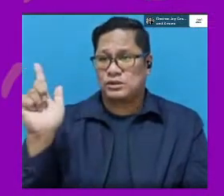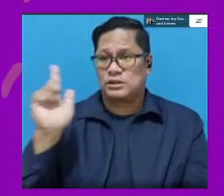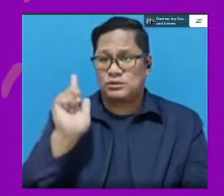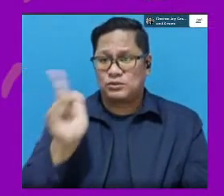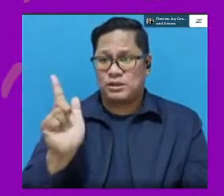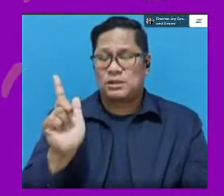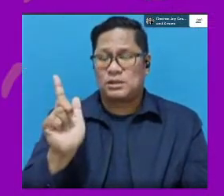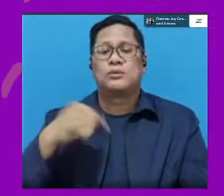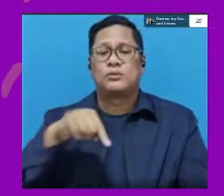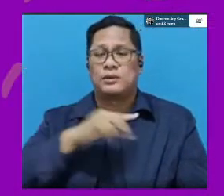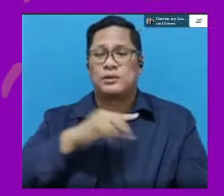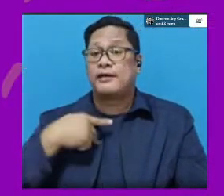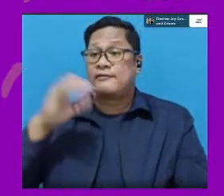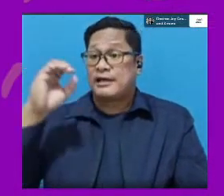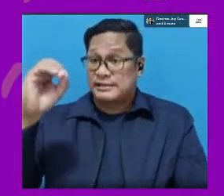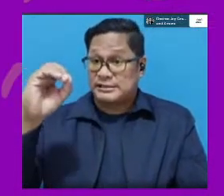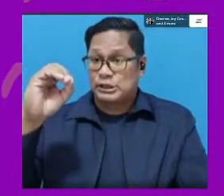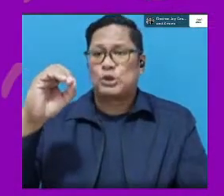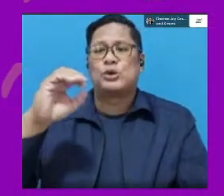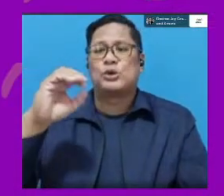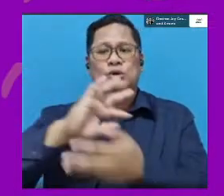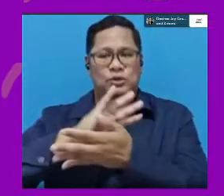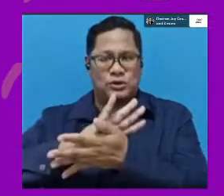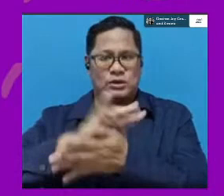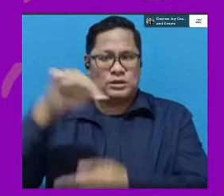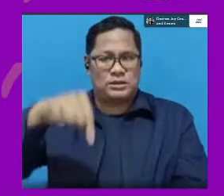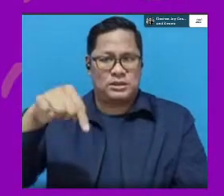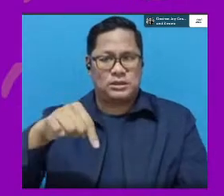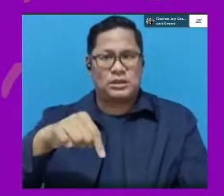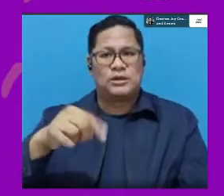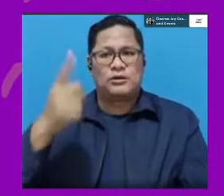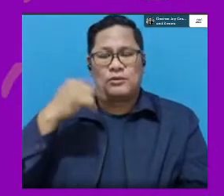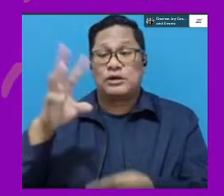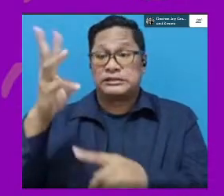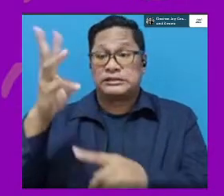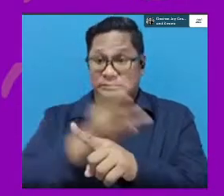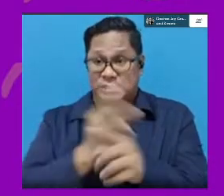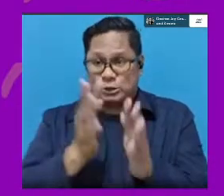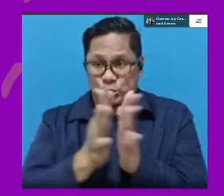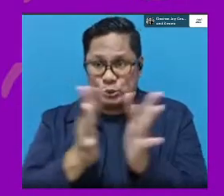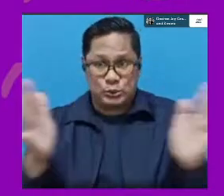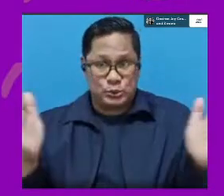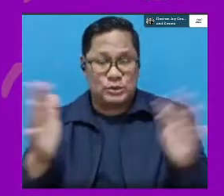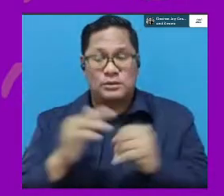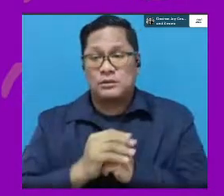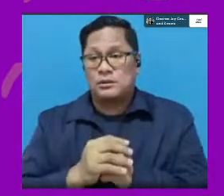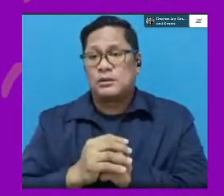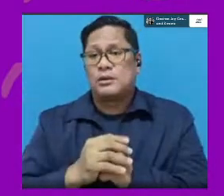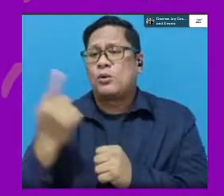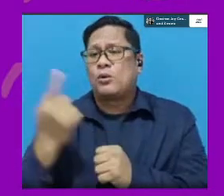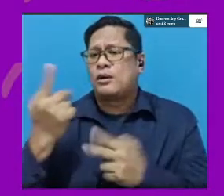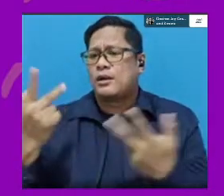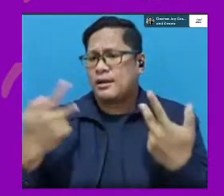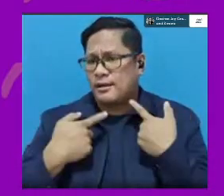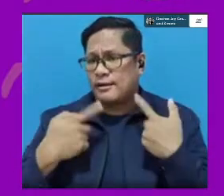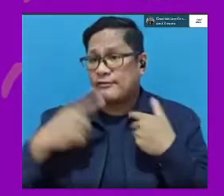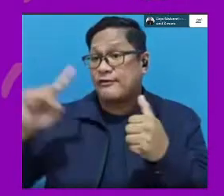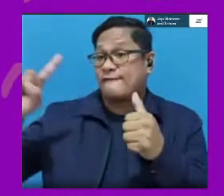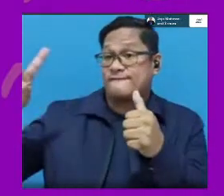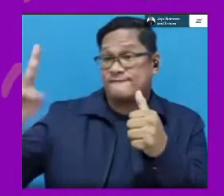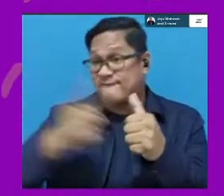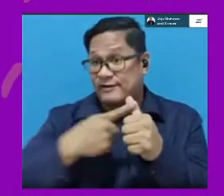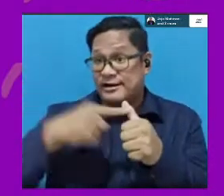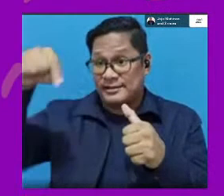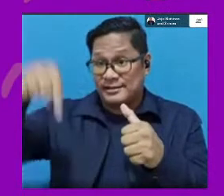had 0 cases in the span of those 6 months. We only had our first confirmed case